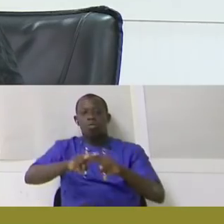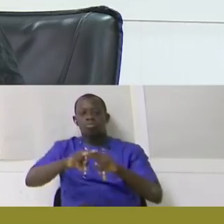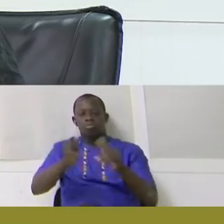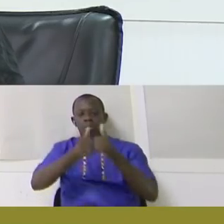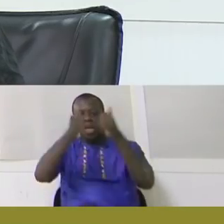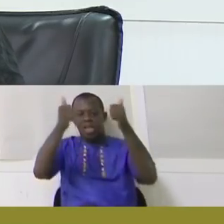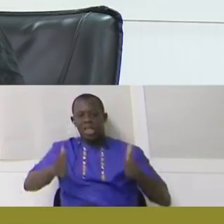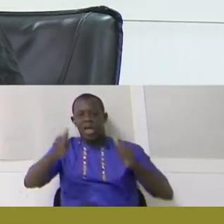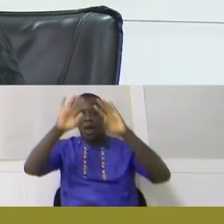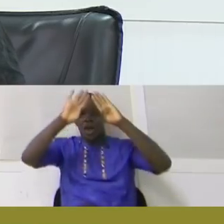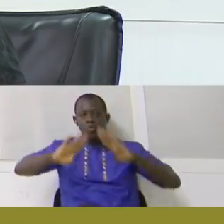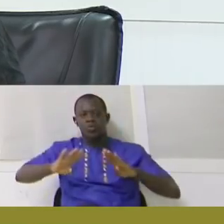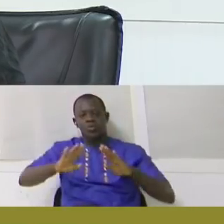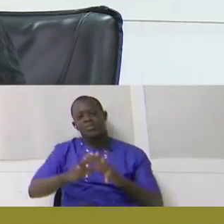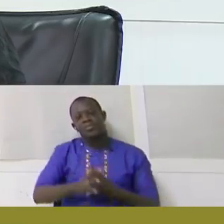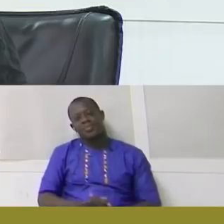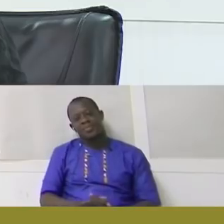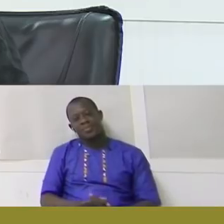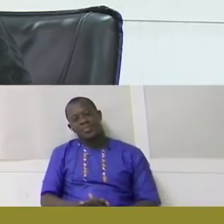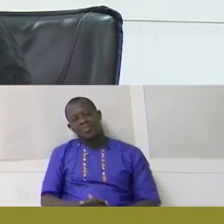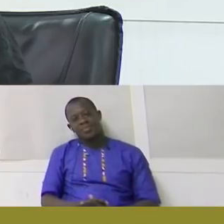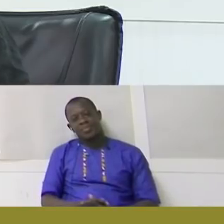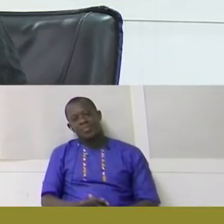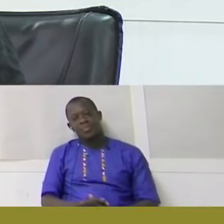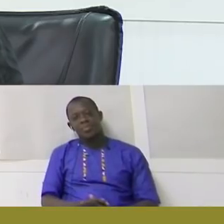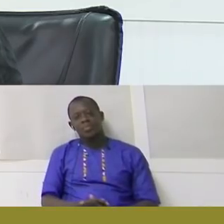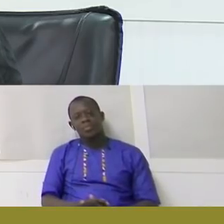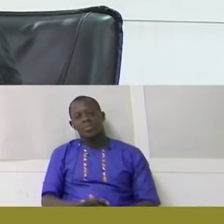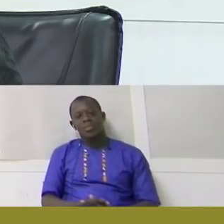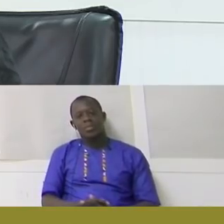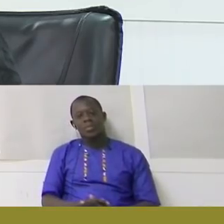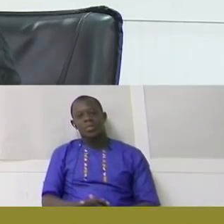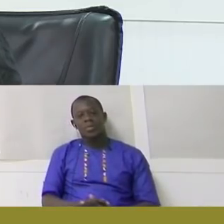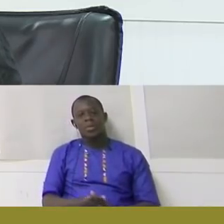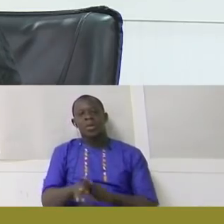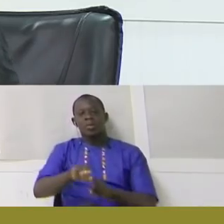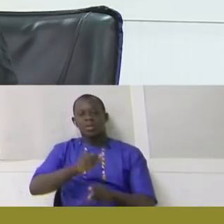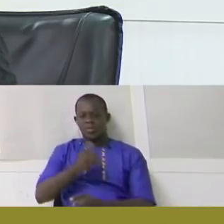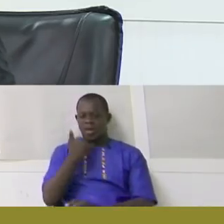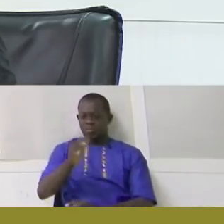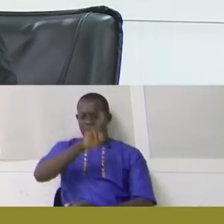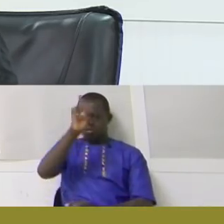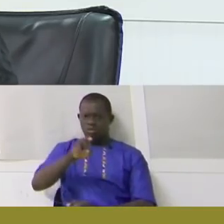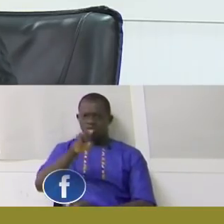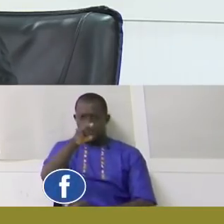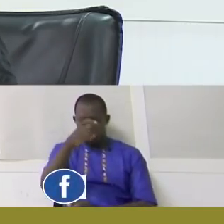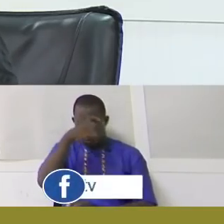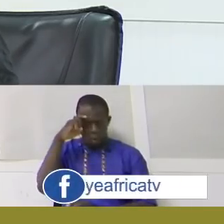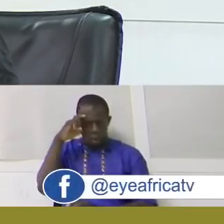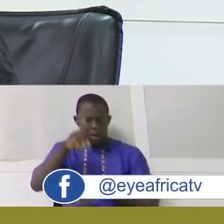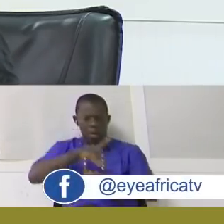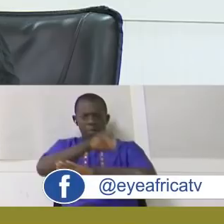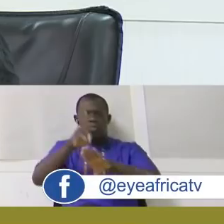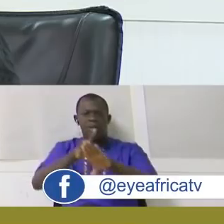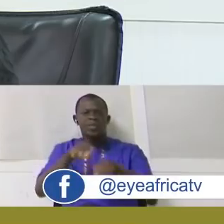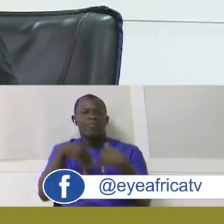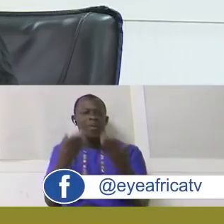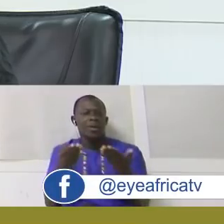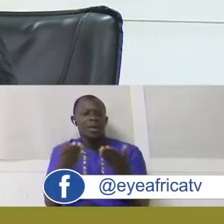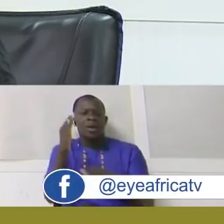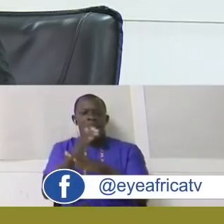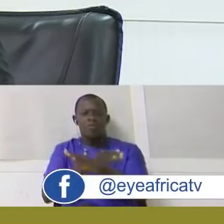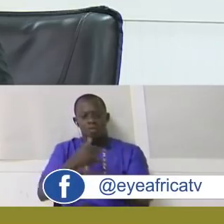And he sat in my sitting room. Mu laaj ma yo yak foy liggey. He asked me, where are you working at? Time bobu ma